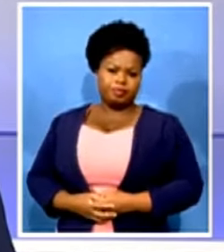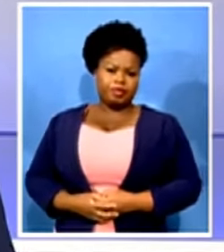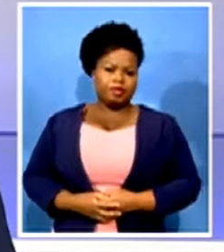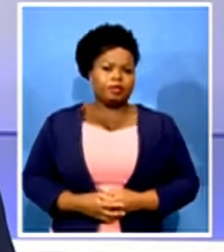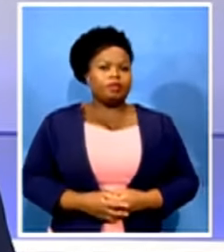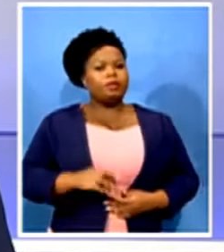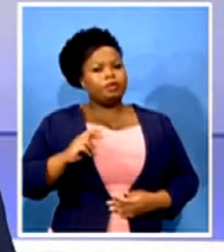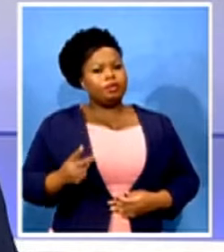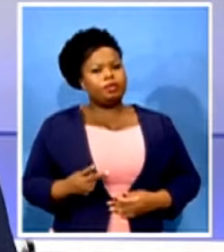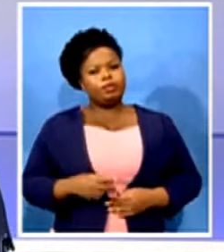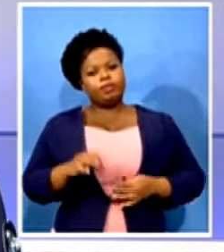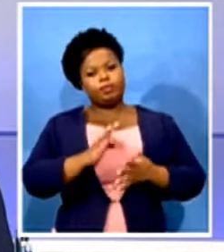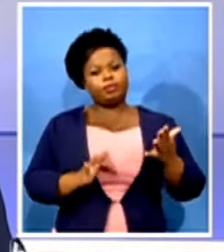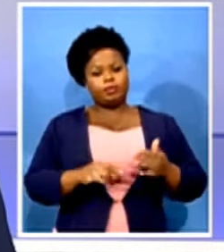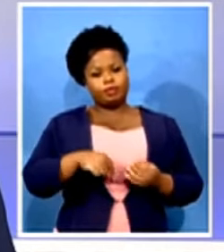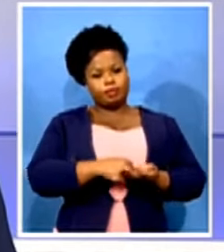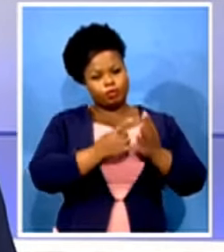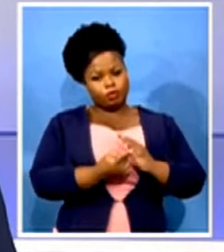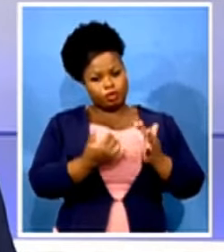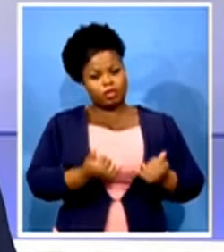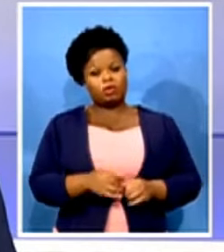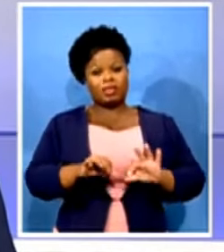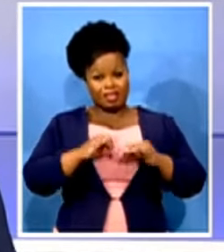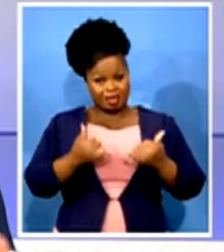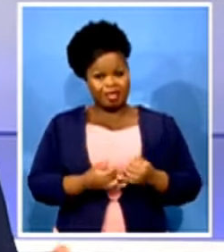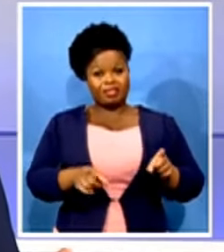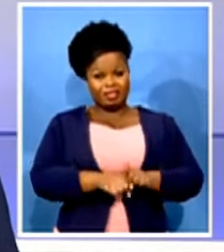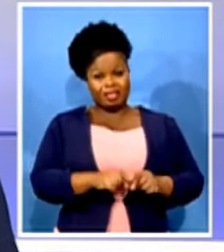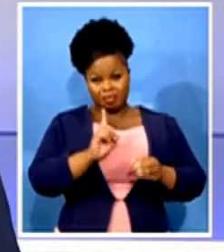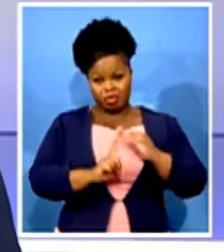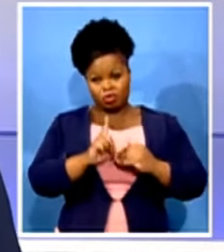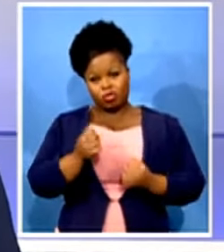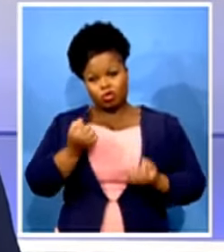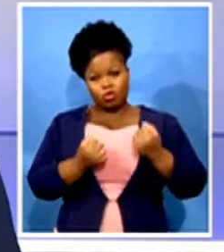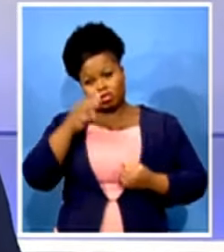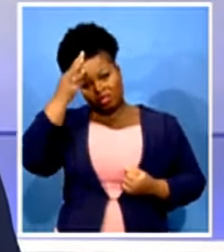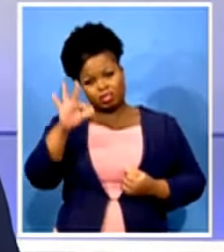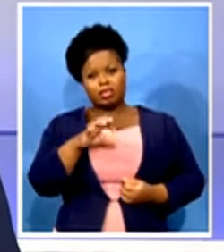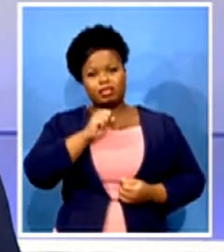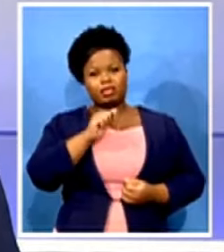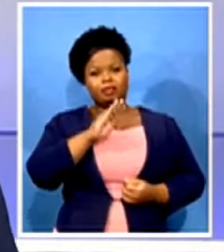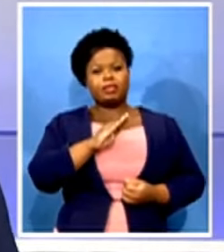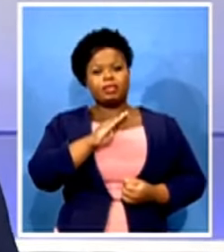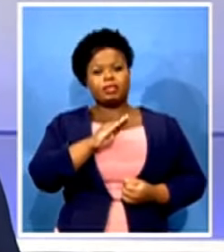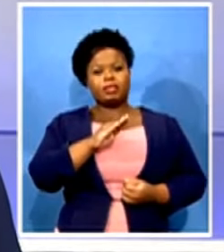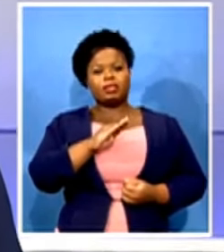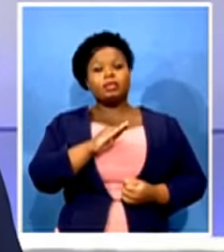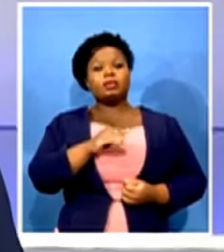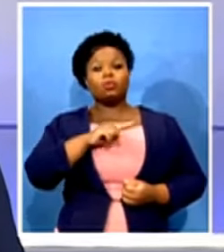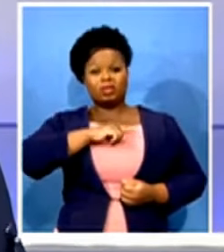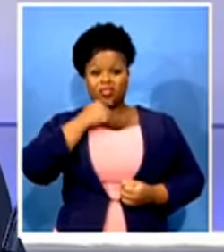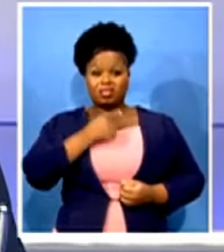with a company that's also taking government to court, SABC, saying it's withdrawing investment